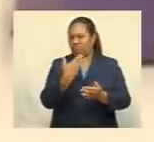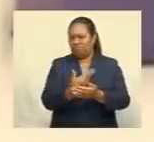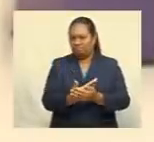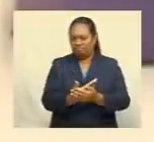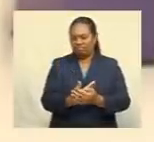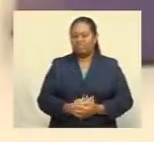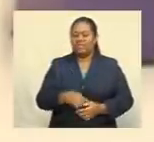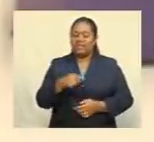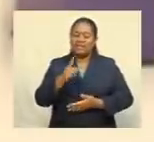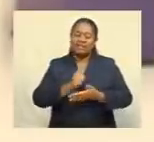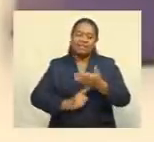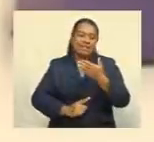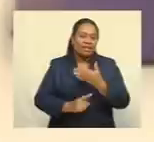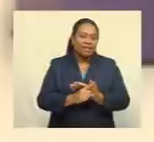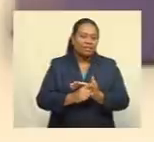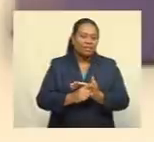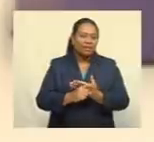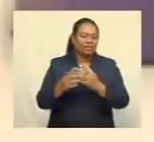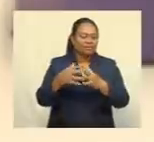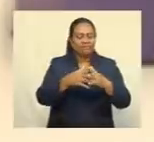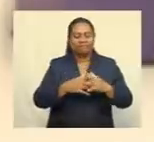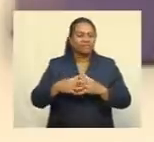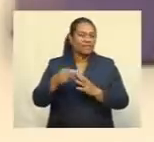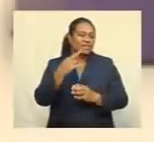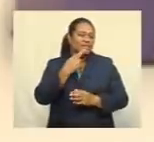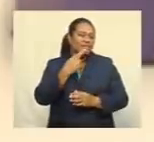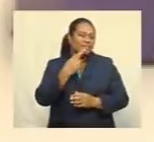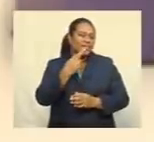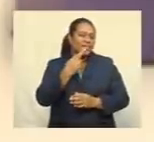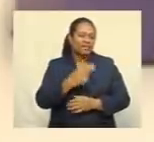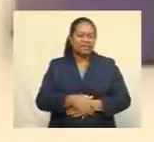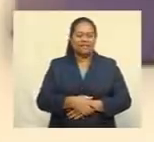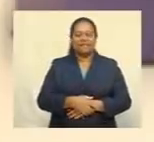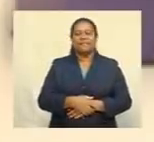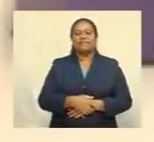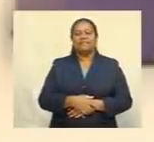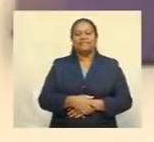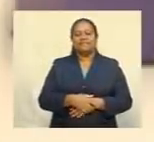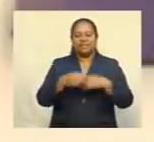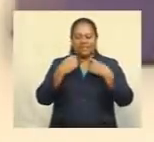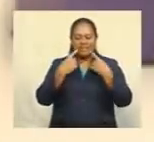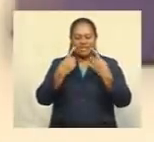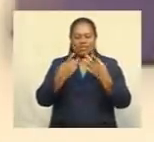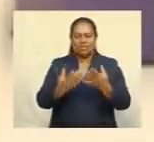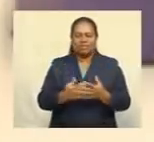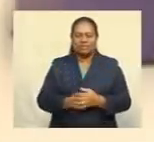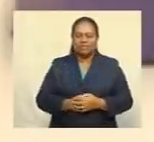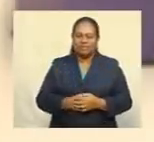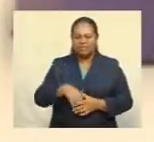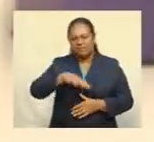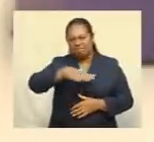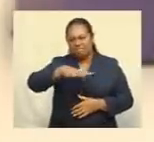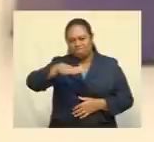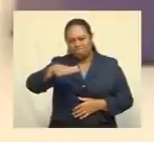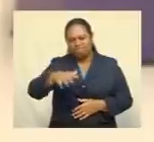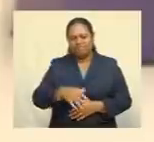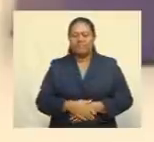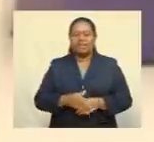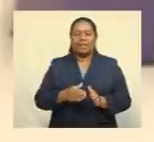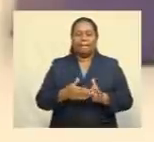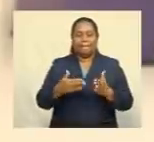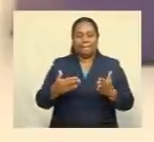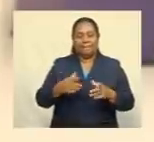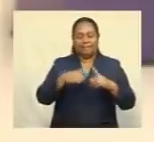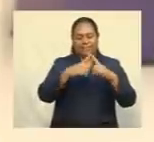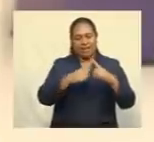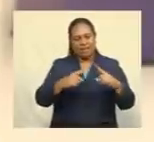after the US Federal Reserve repeated its view that any spike in inflation was likely to be temporary. Meanwhile,